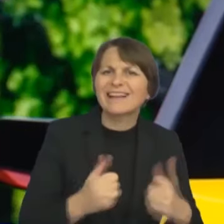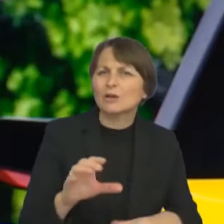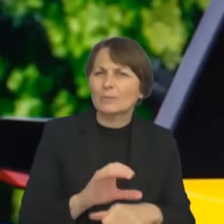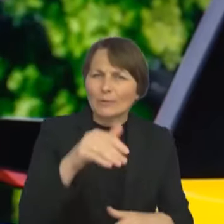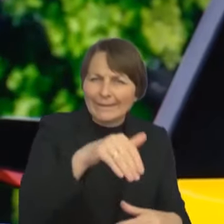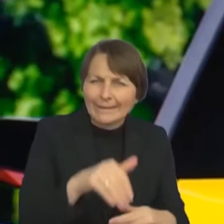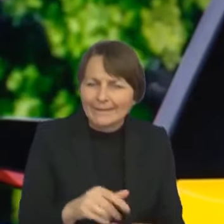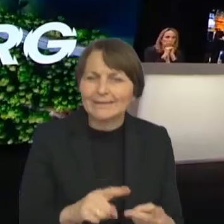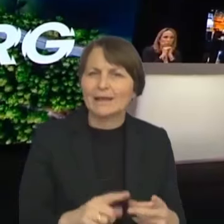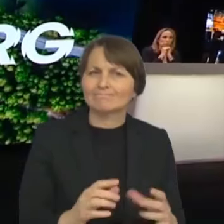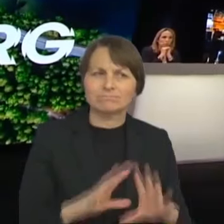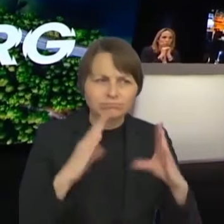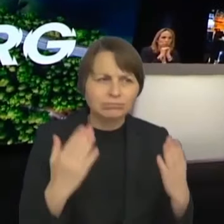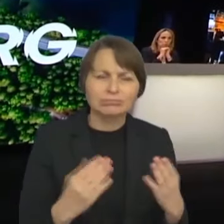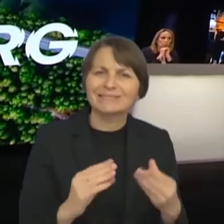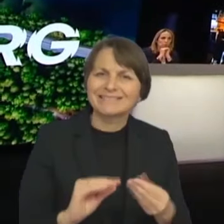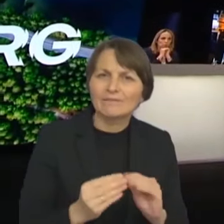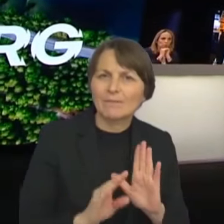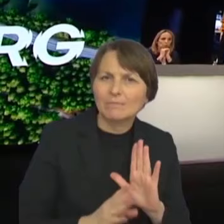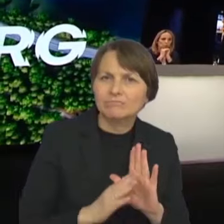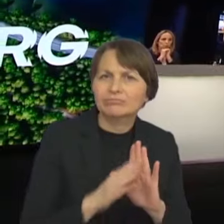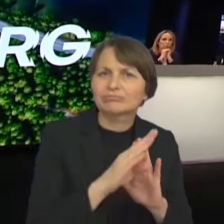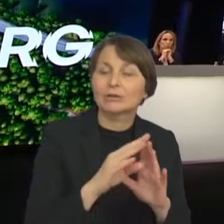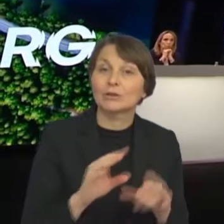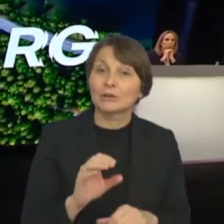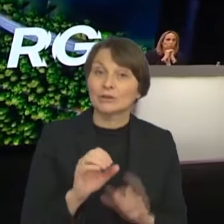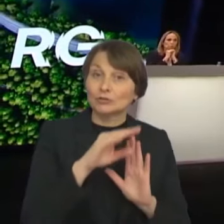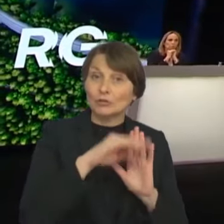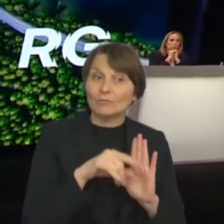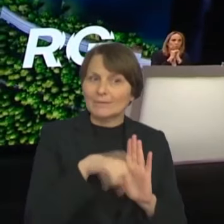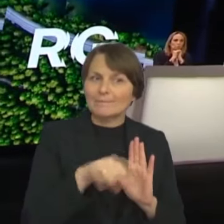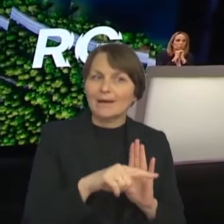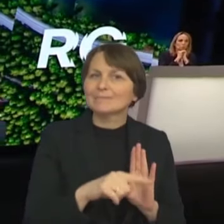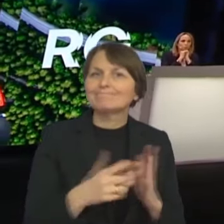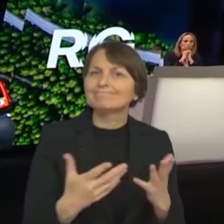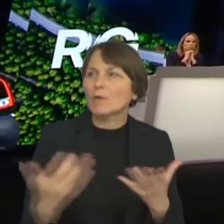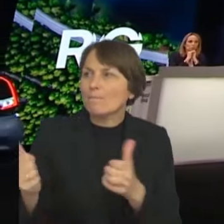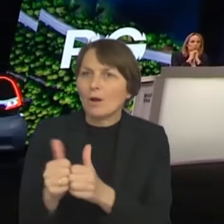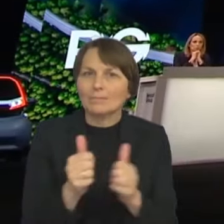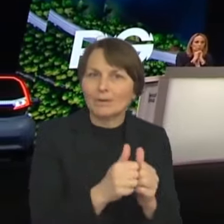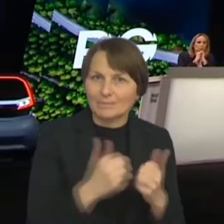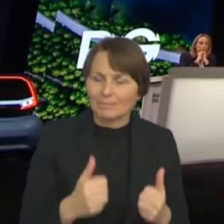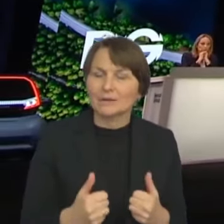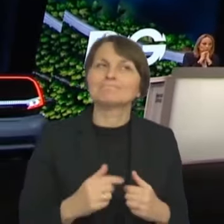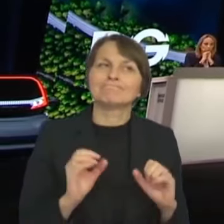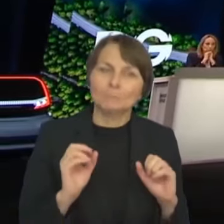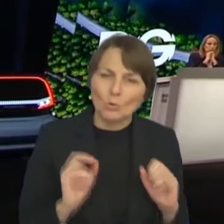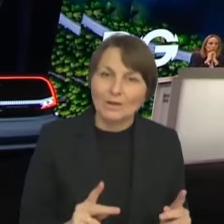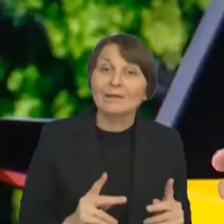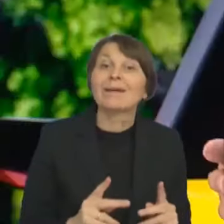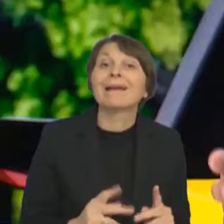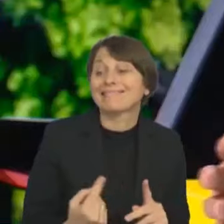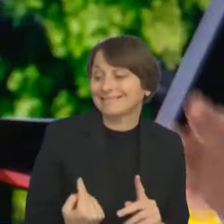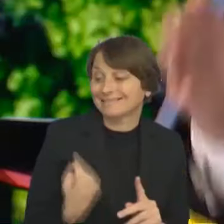development of software for cars with our partners. And then another decision was taken in the middle, which was to